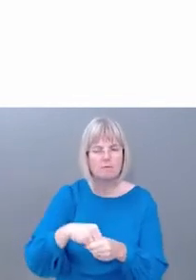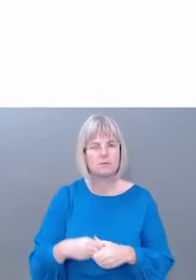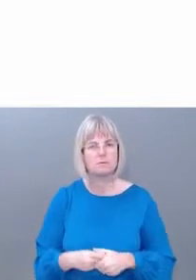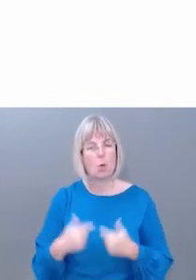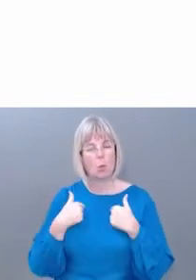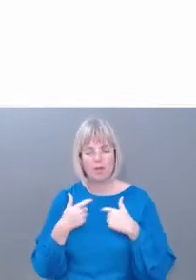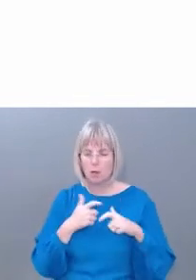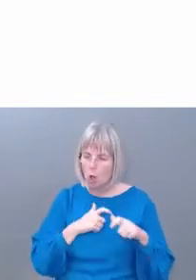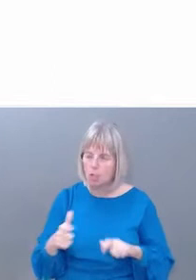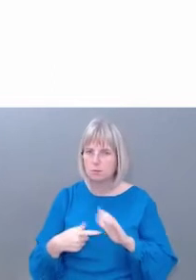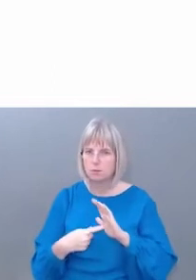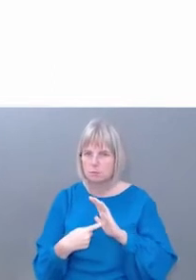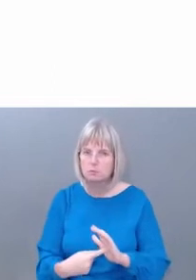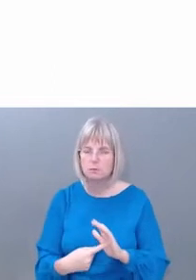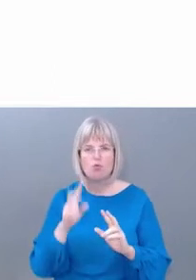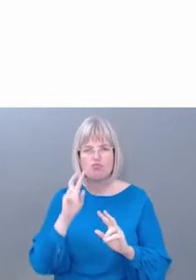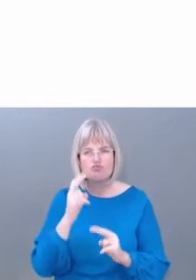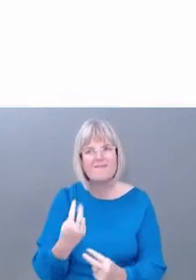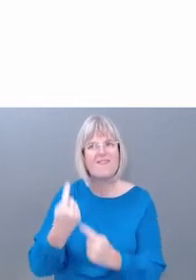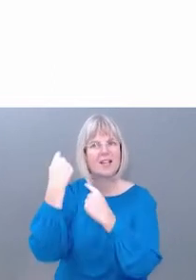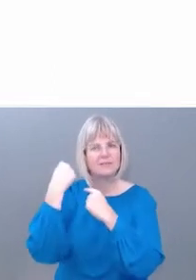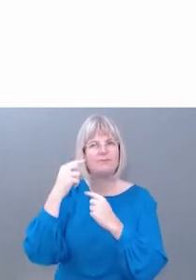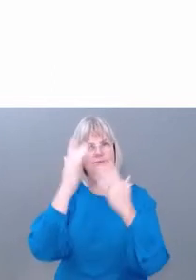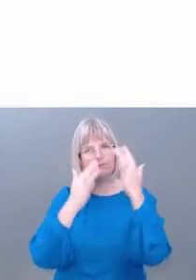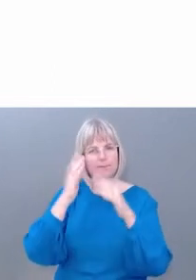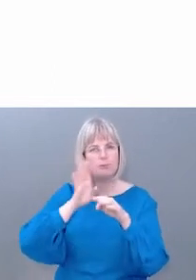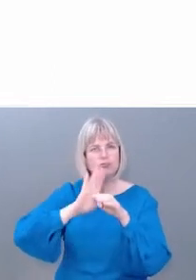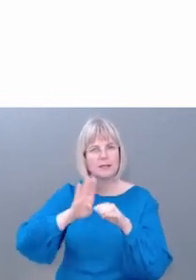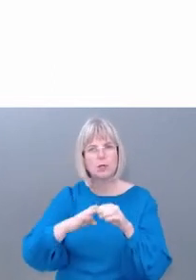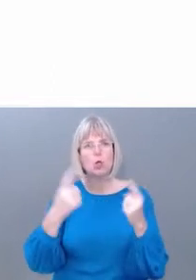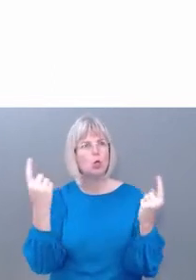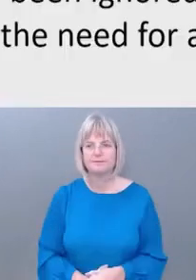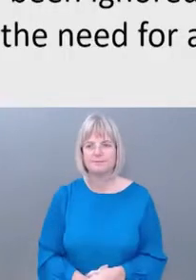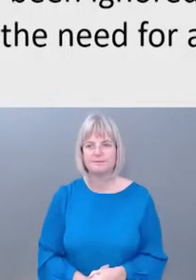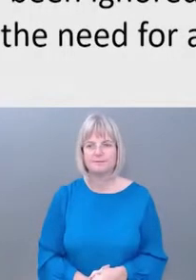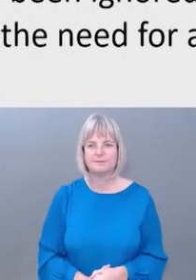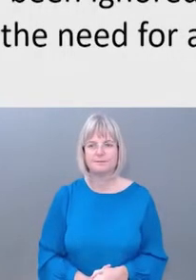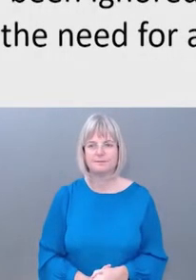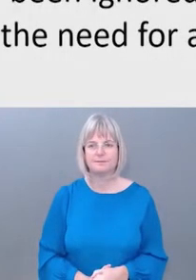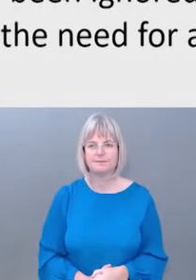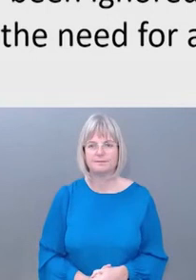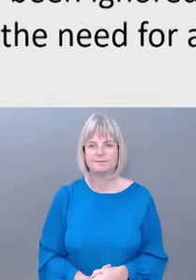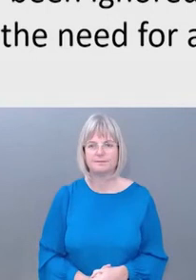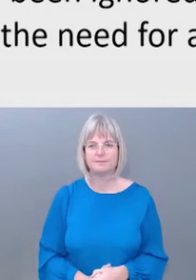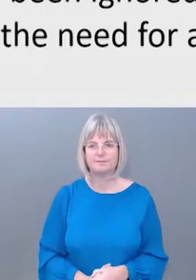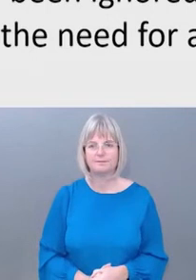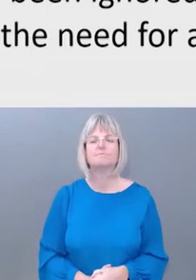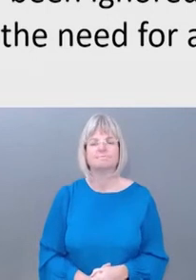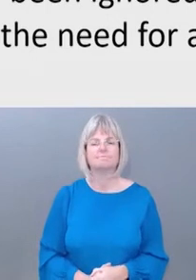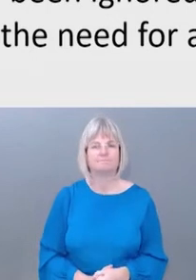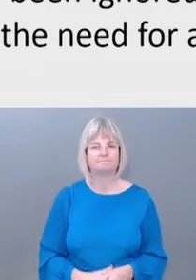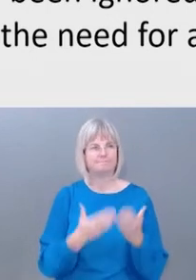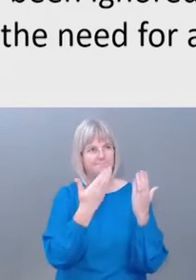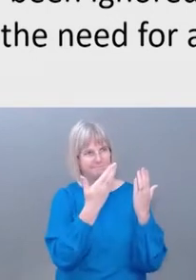not in the room? Will this make a difference? What is going to be the result of what we're doing? Okay, so on this slide, we